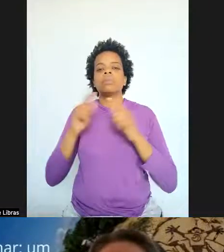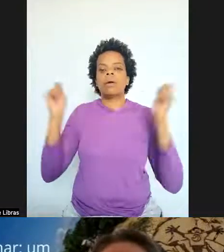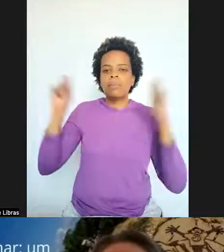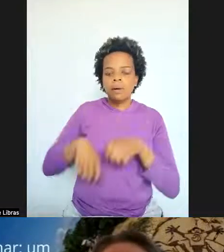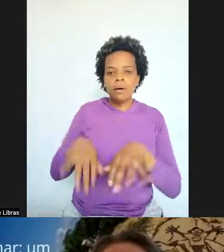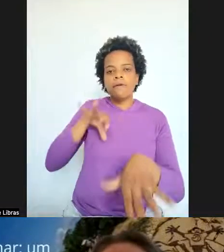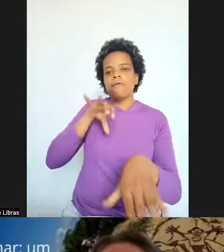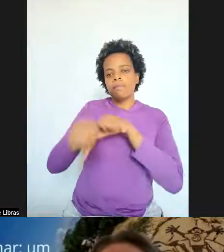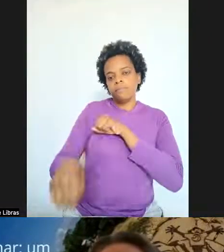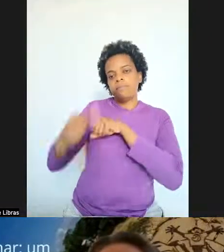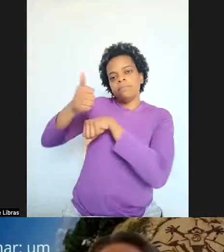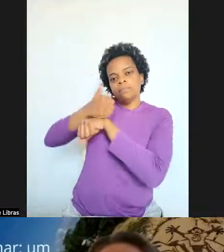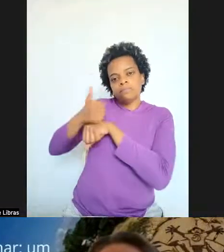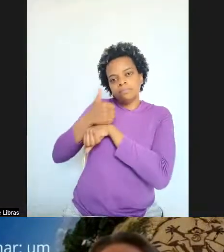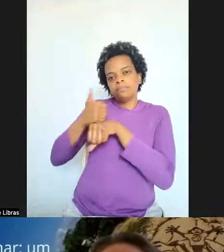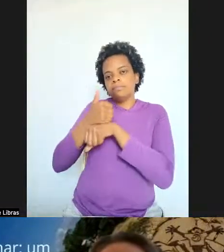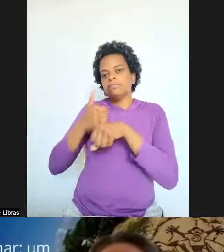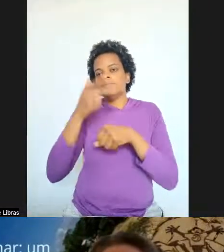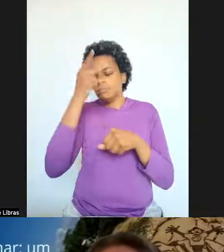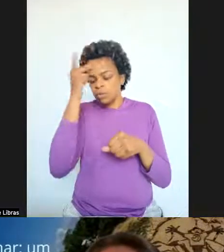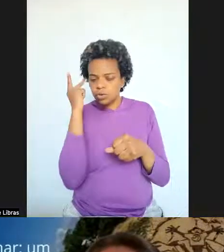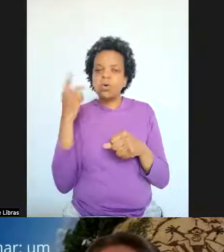that really train